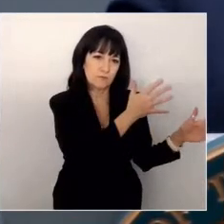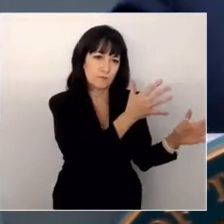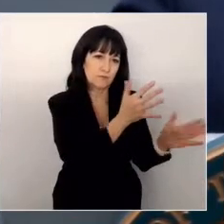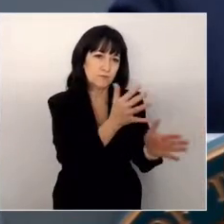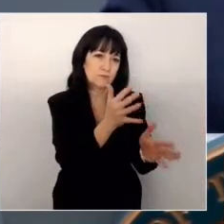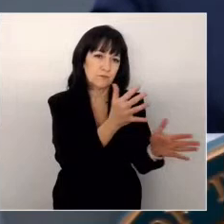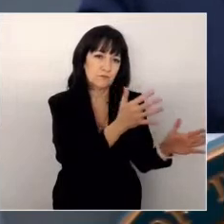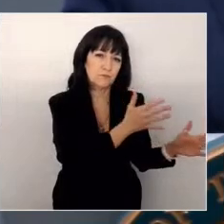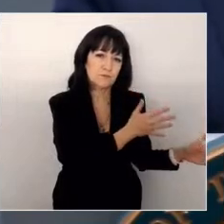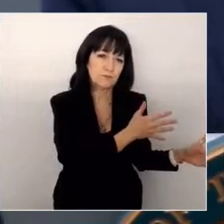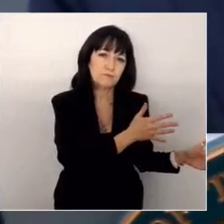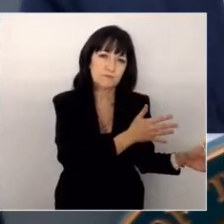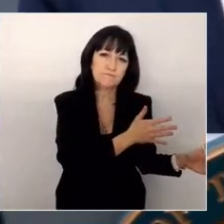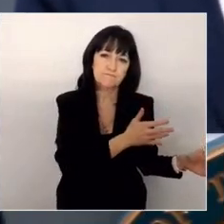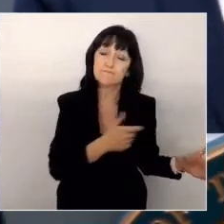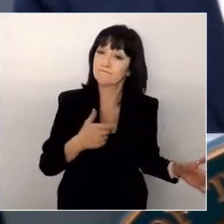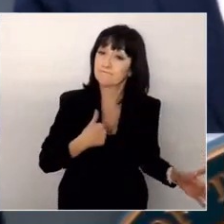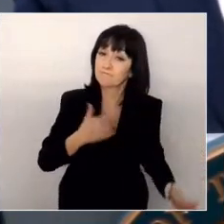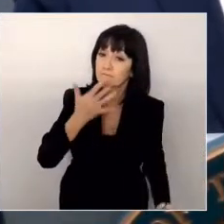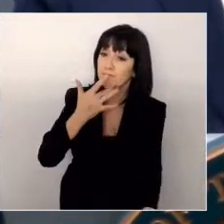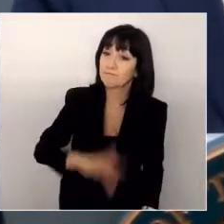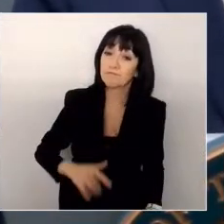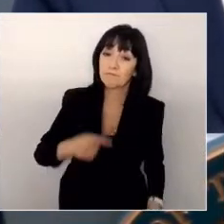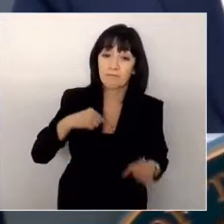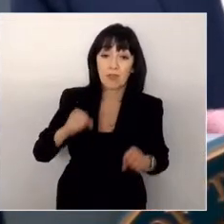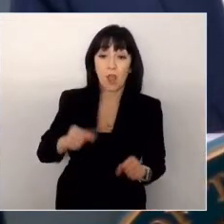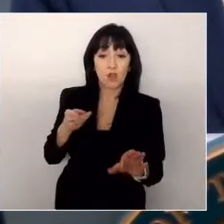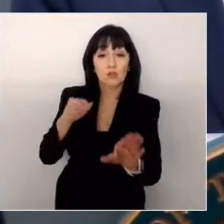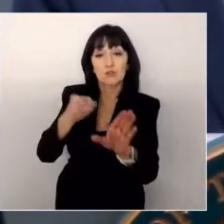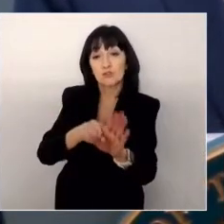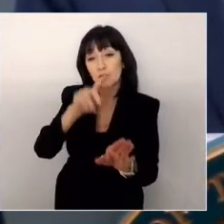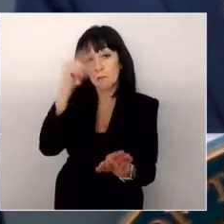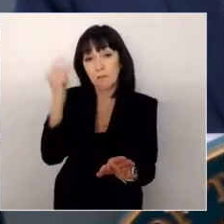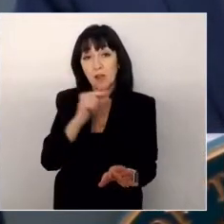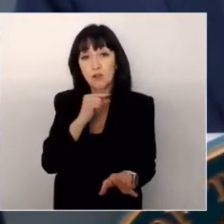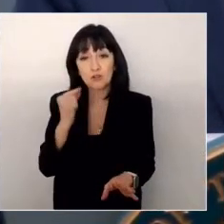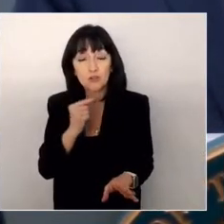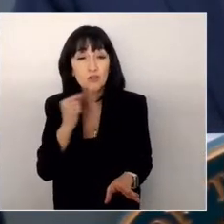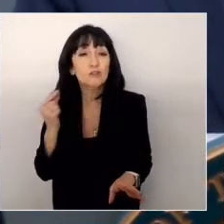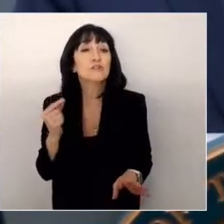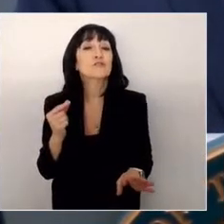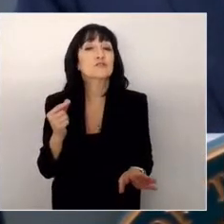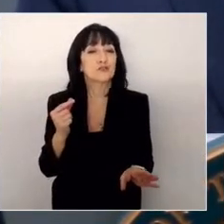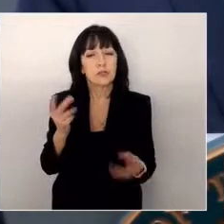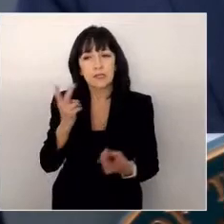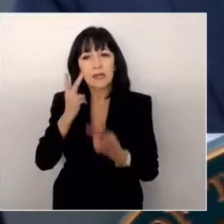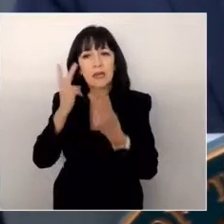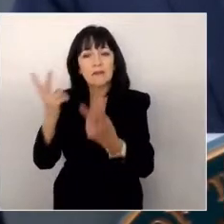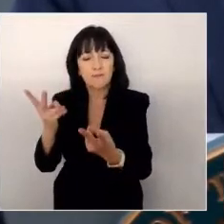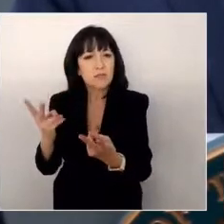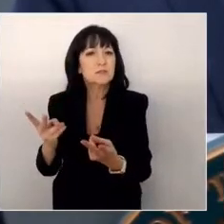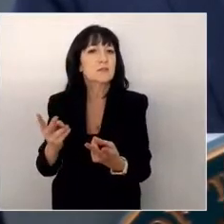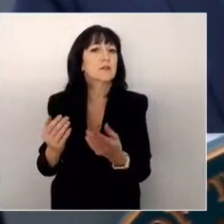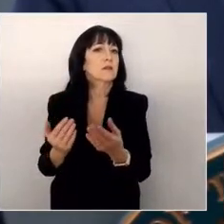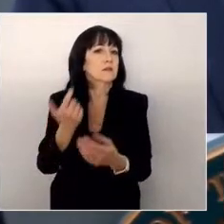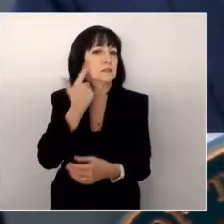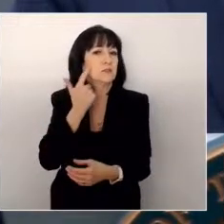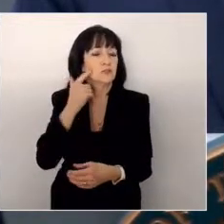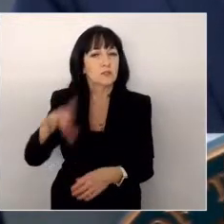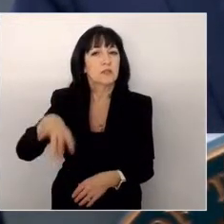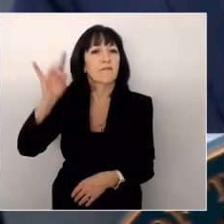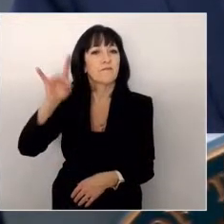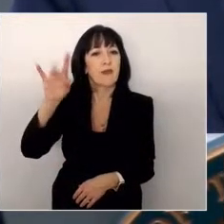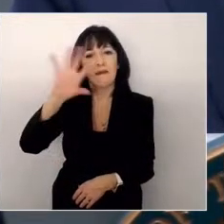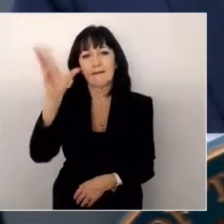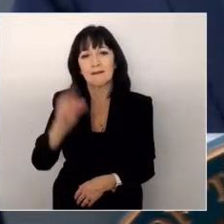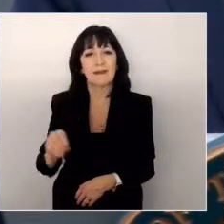I was also fortunate to join Black clergy and community leaders in visiting the newly discovered African burial ground at the